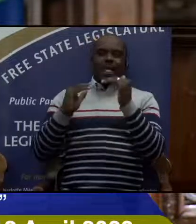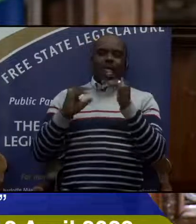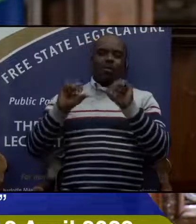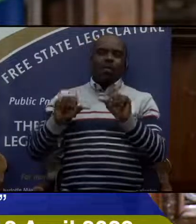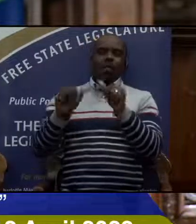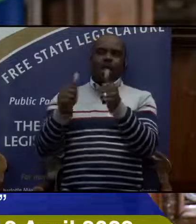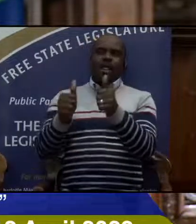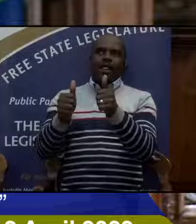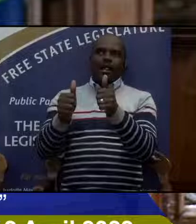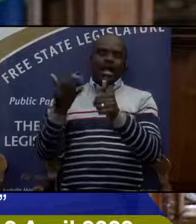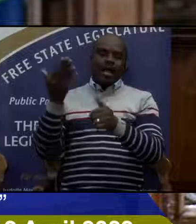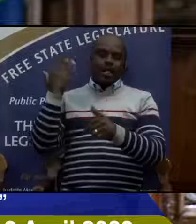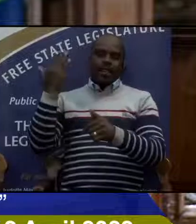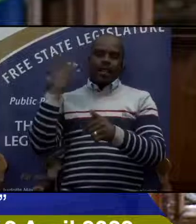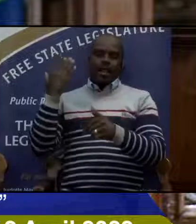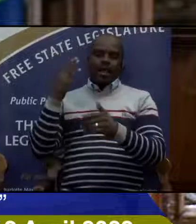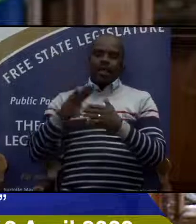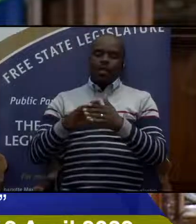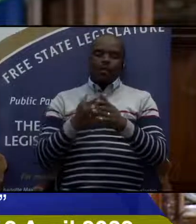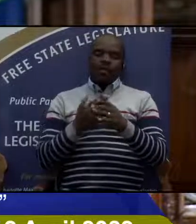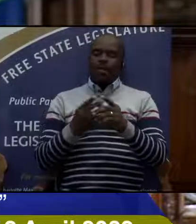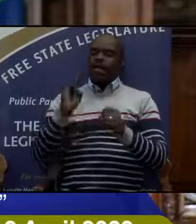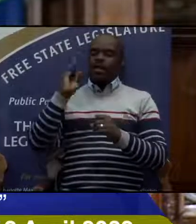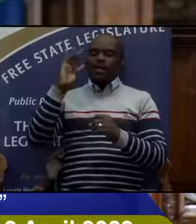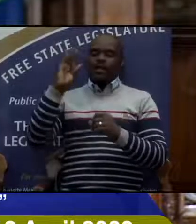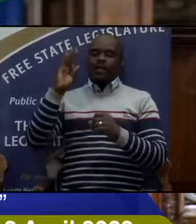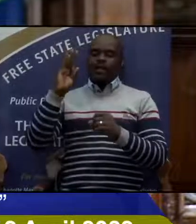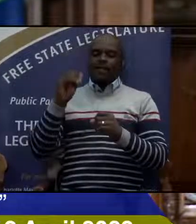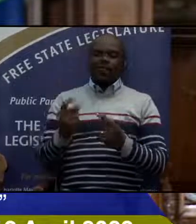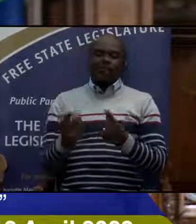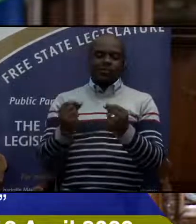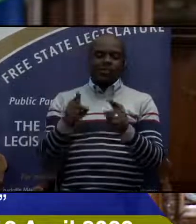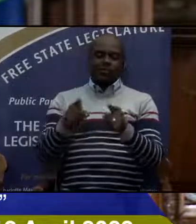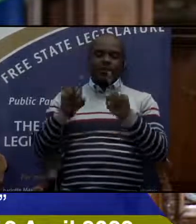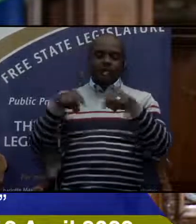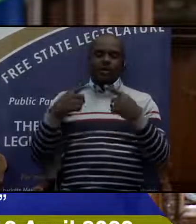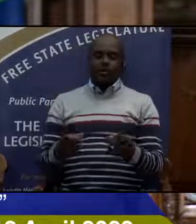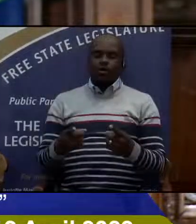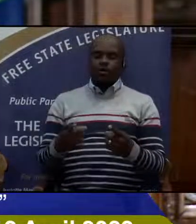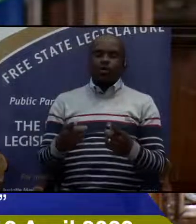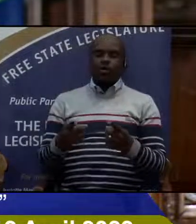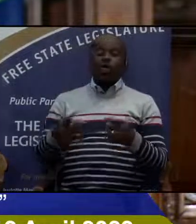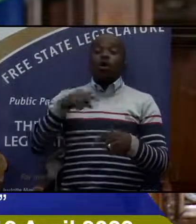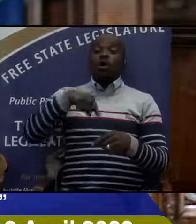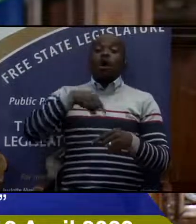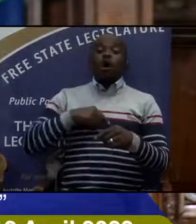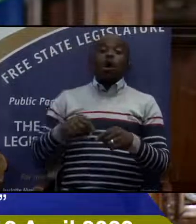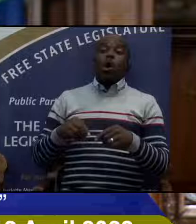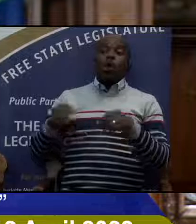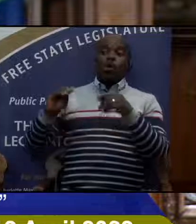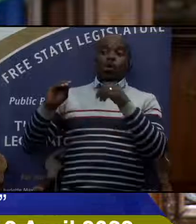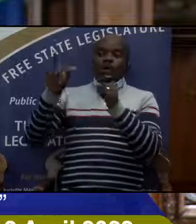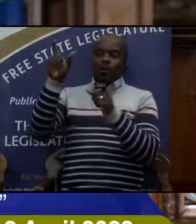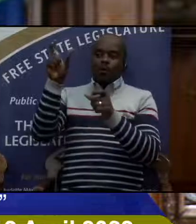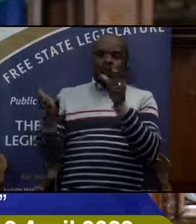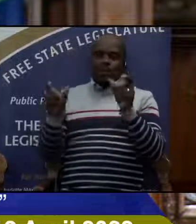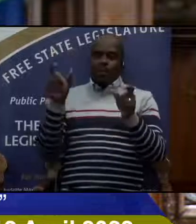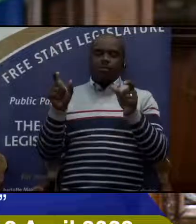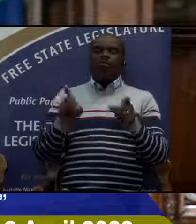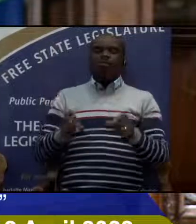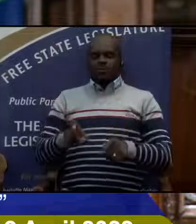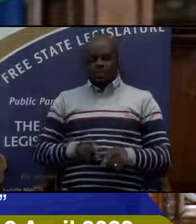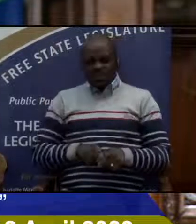going to do that, our people are going to remain hungry, they are going to remain landless in their land of their